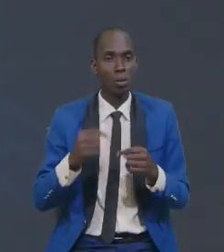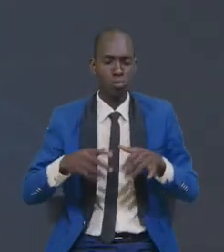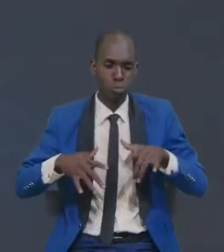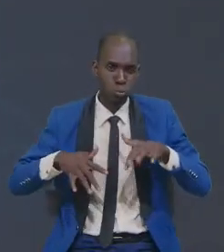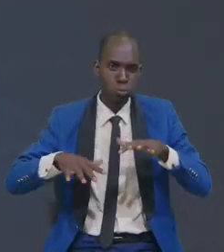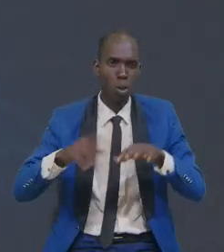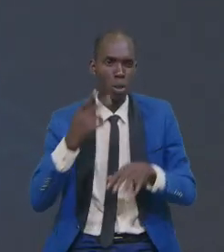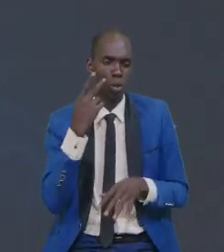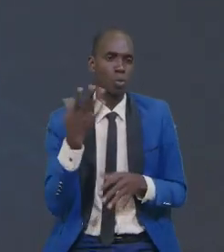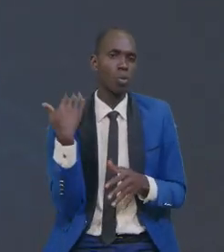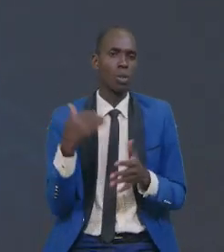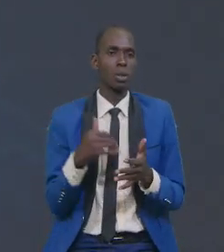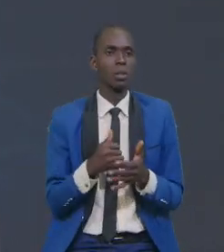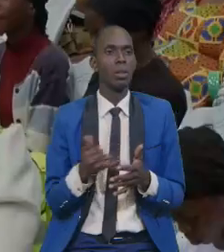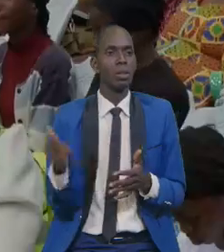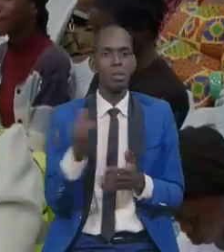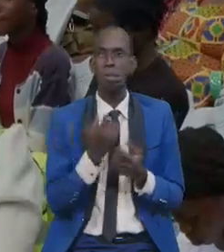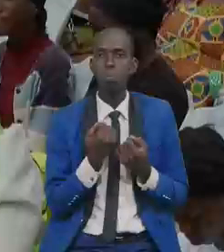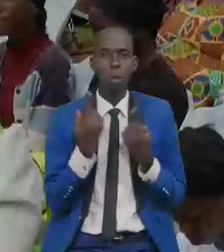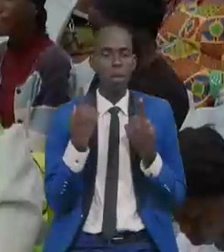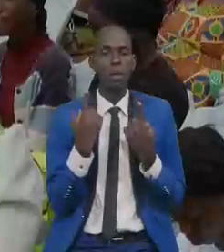it, they will see a miracle.